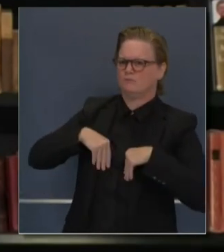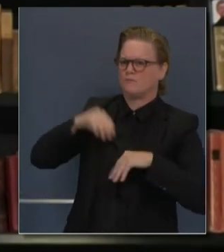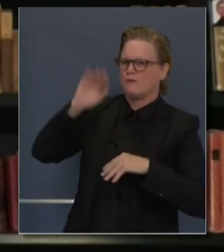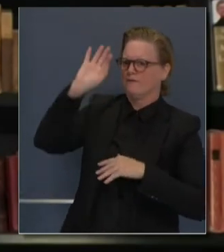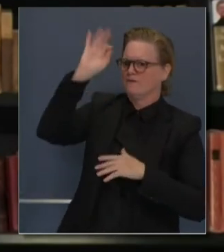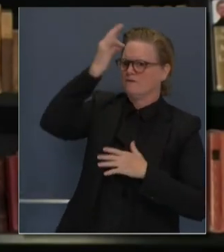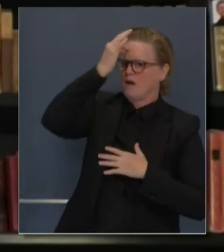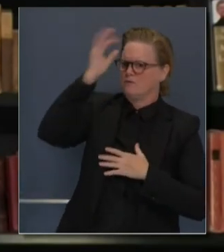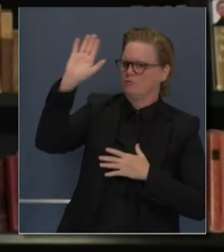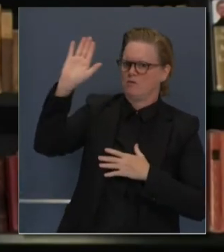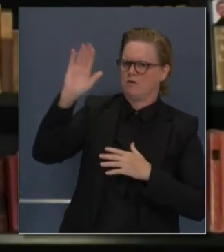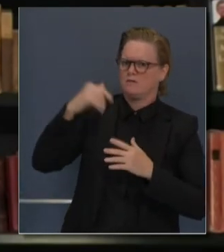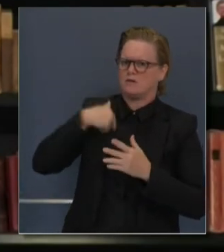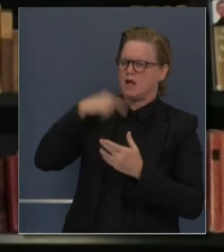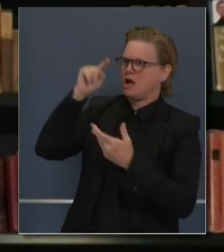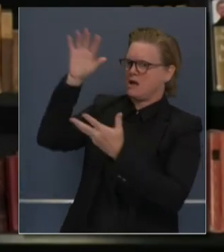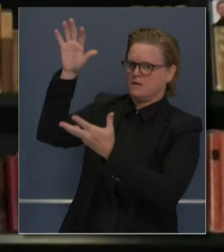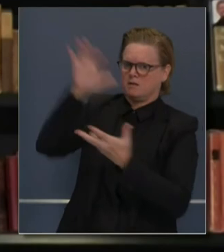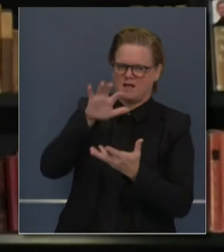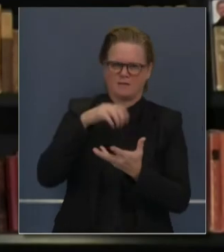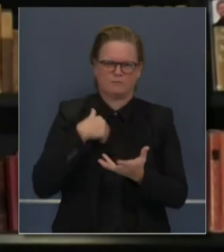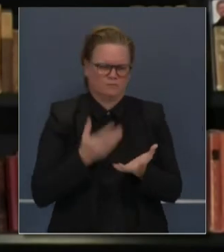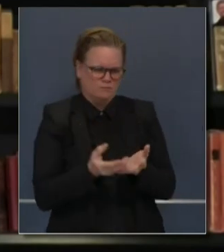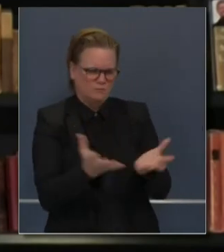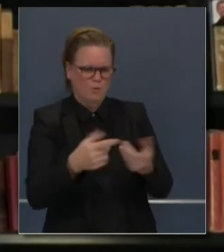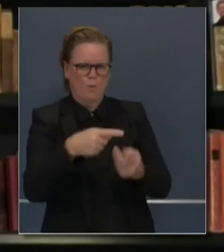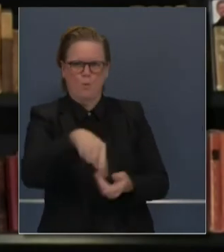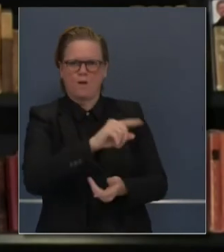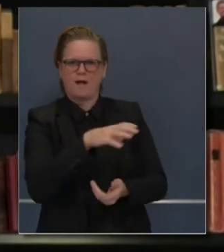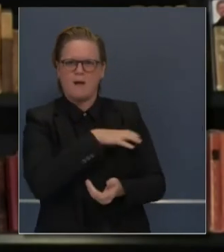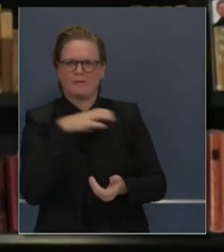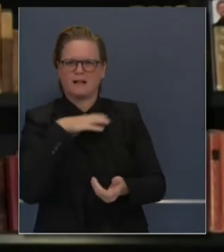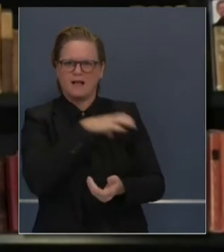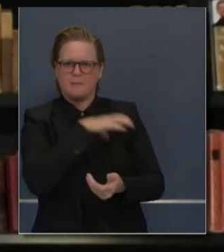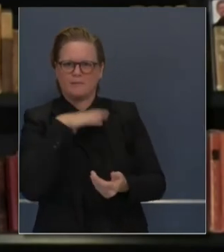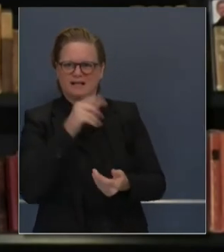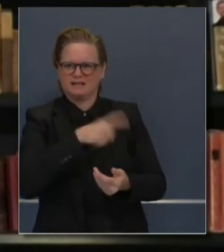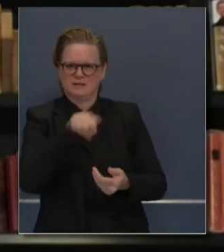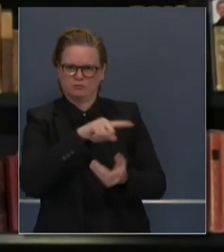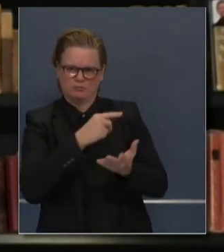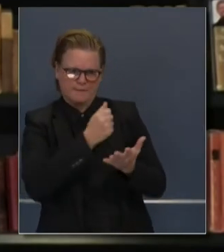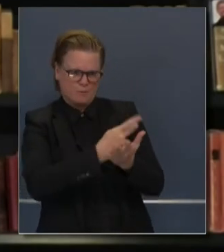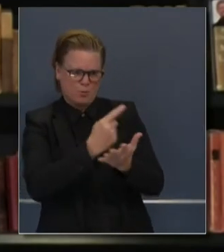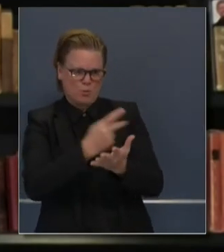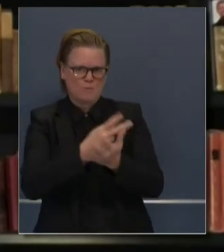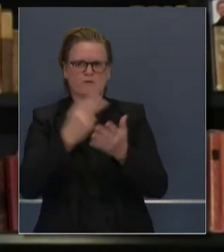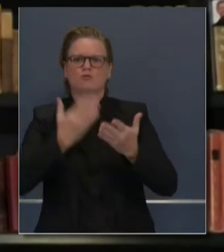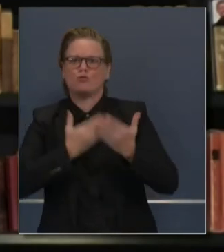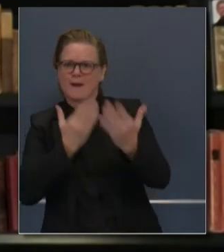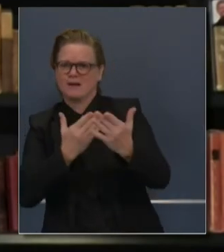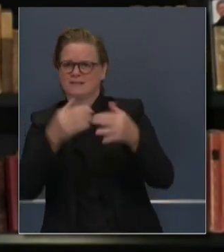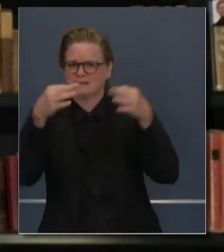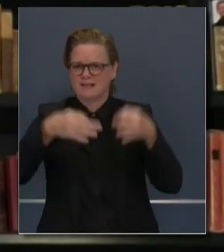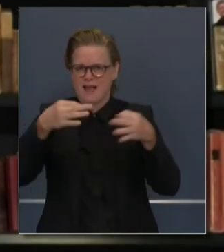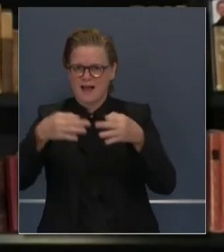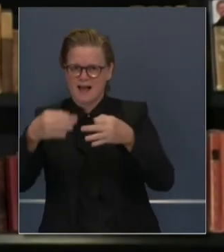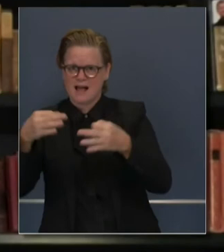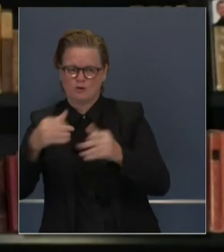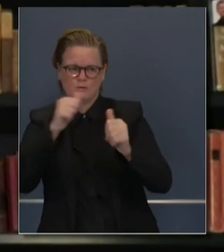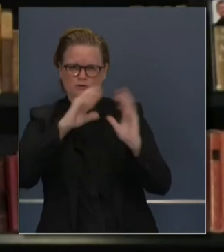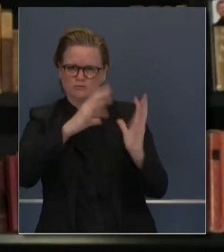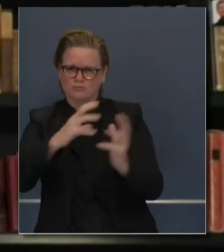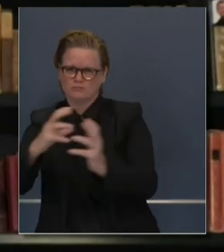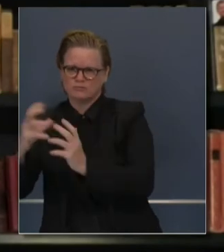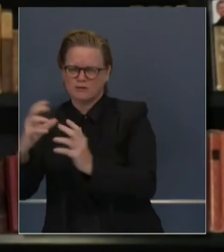necessarily trying to undermine any existing protocols and processes, particularly protocols and processes that we've been directly engaged in